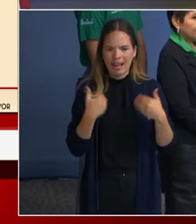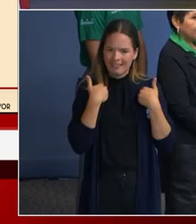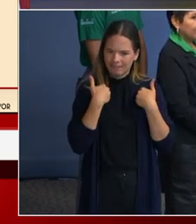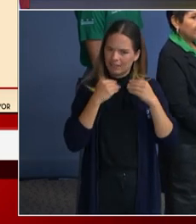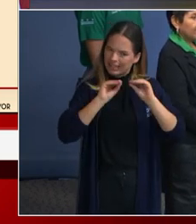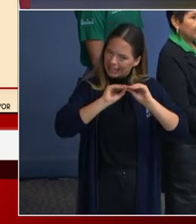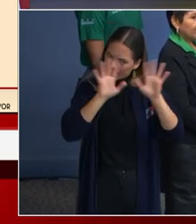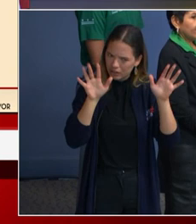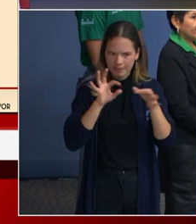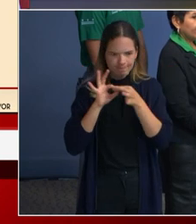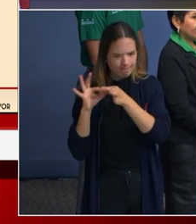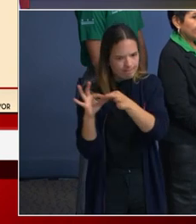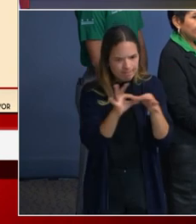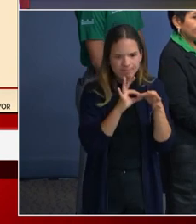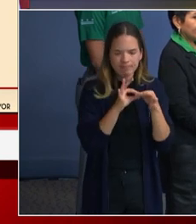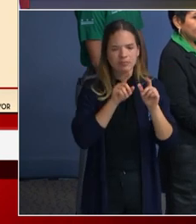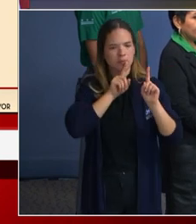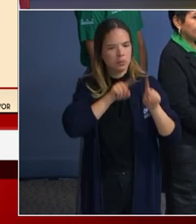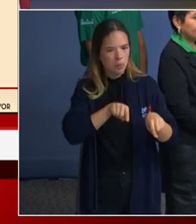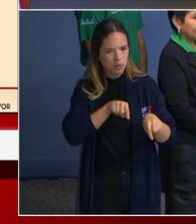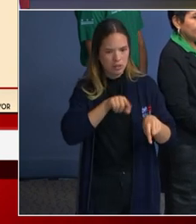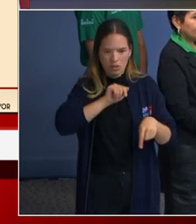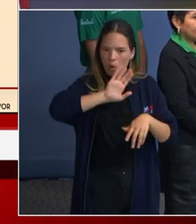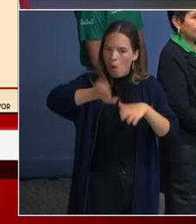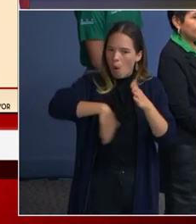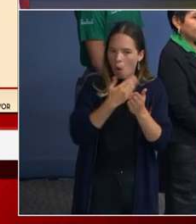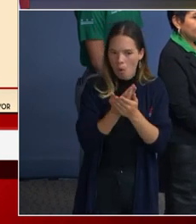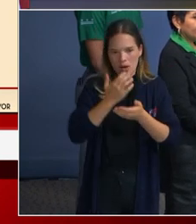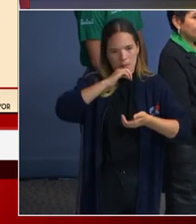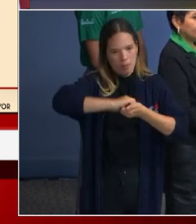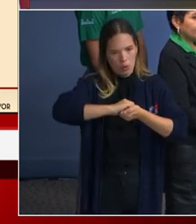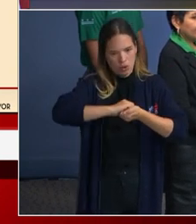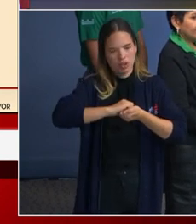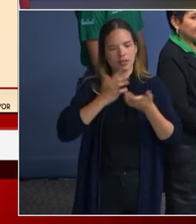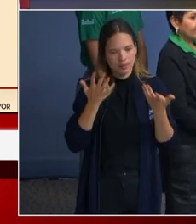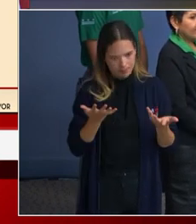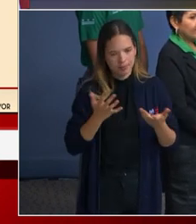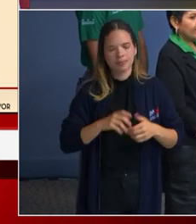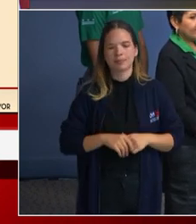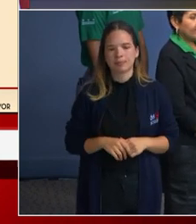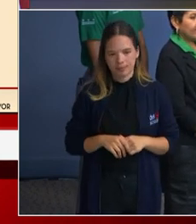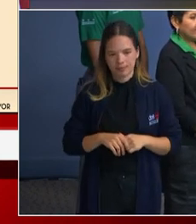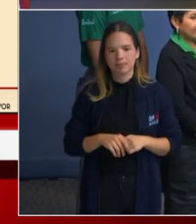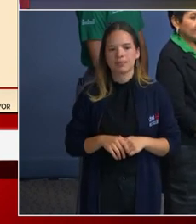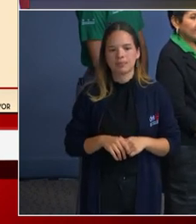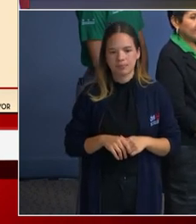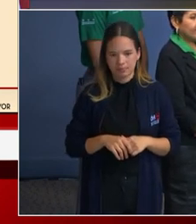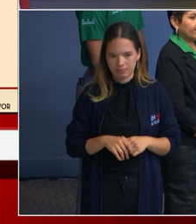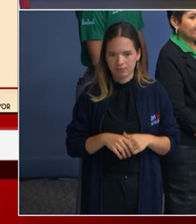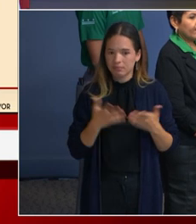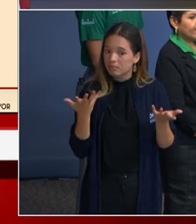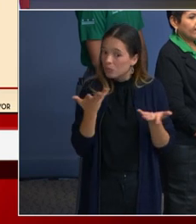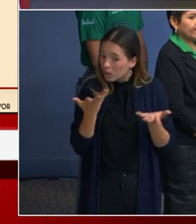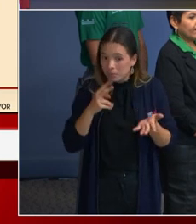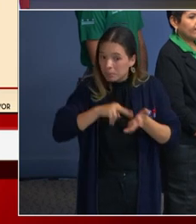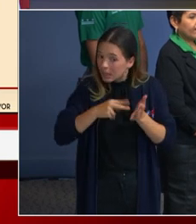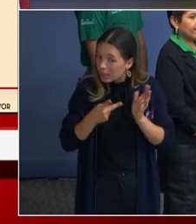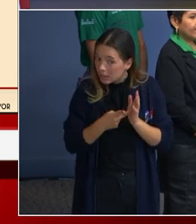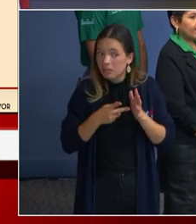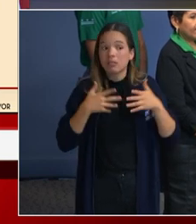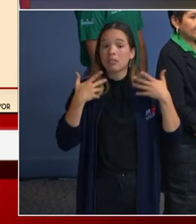partners. So this response will include a program to meet all